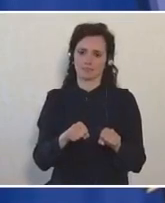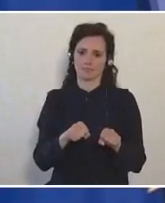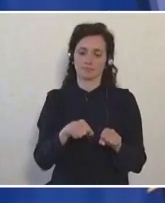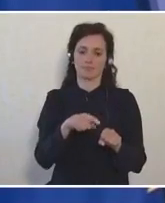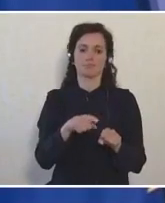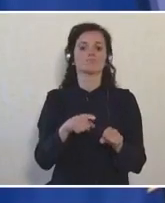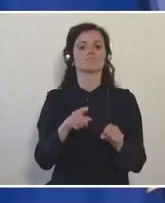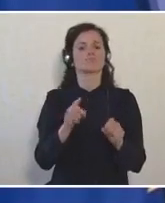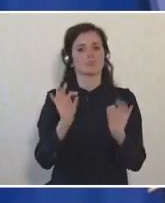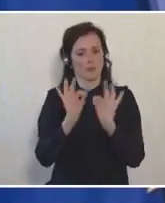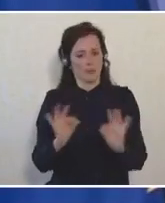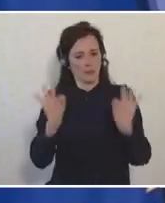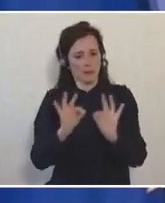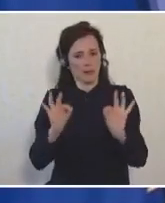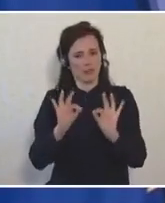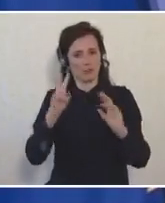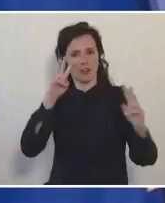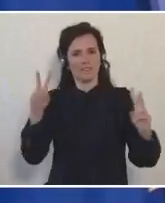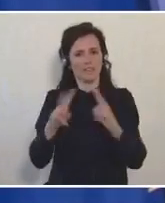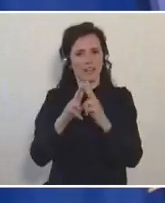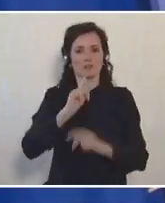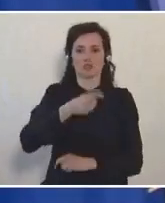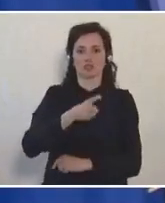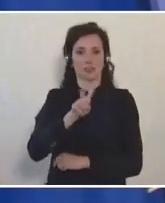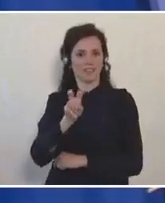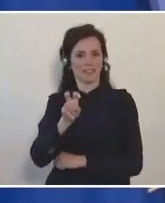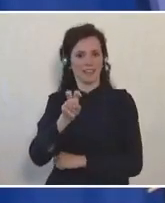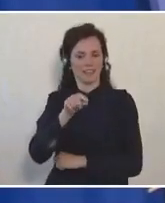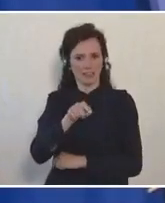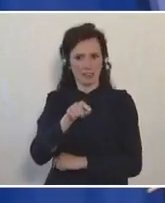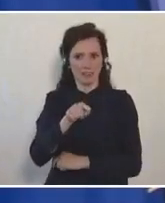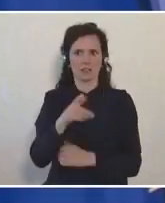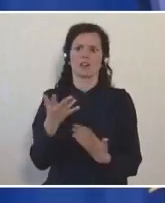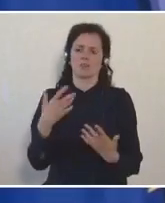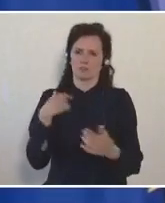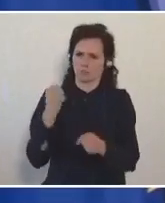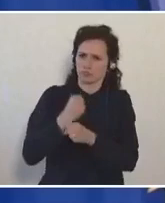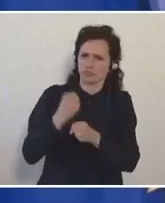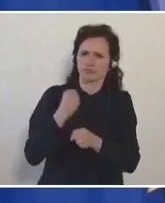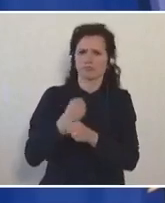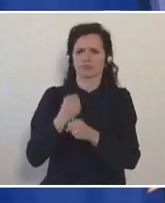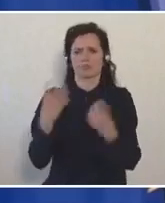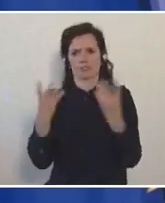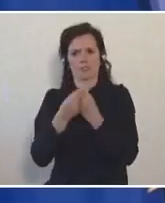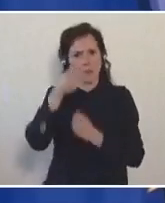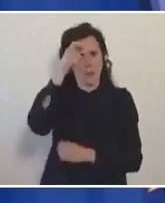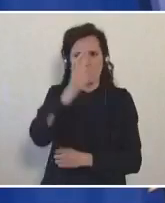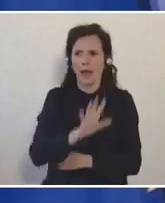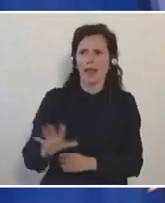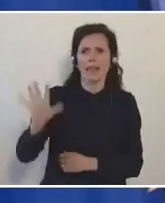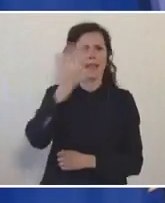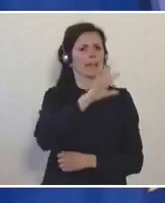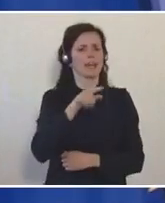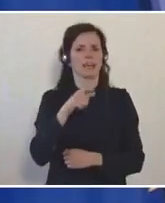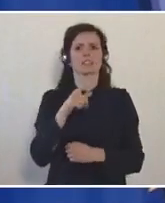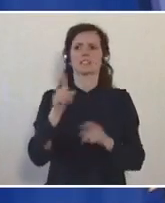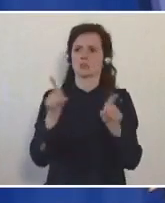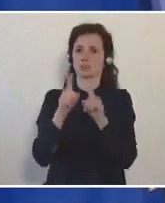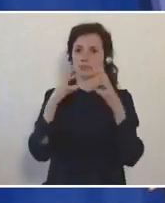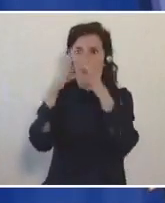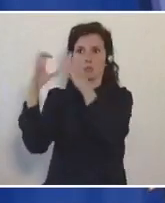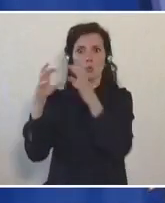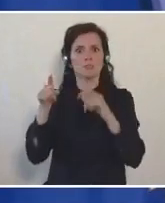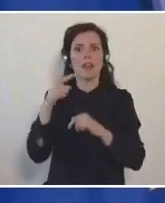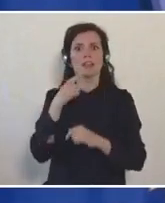with different countries or with our European industrial partners to get these commitments. So